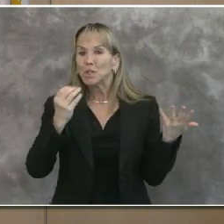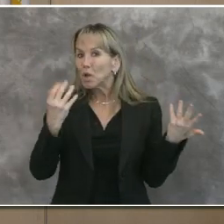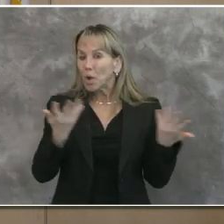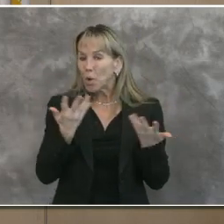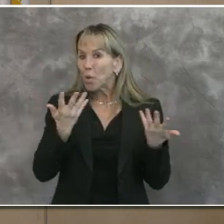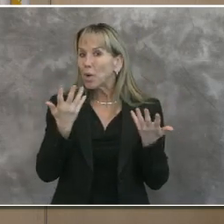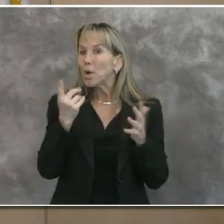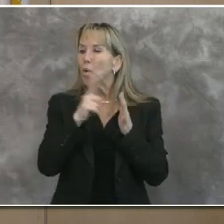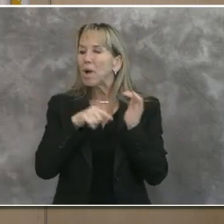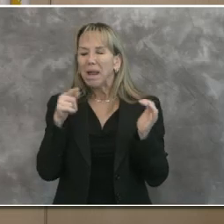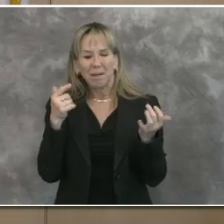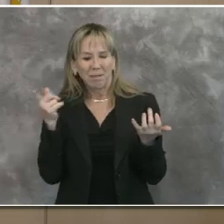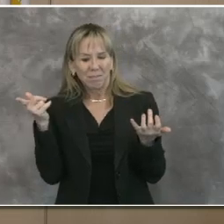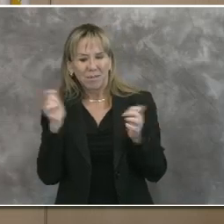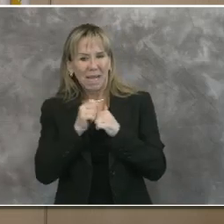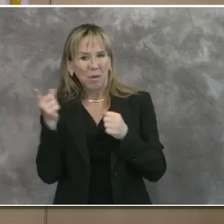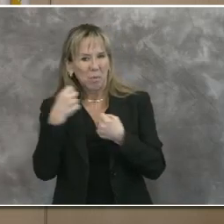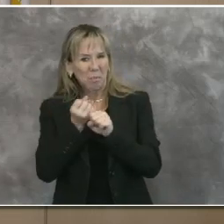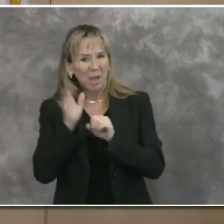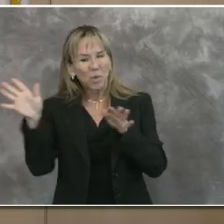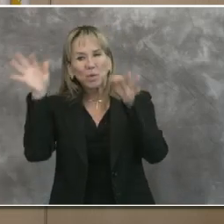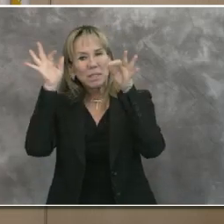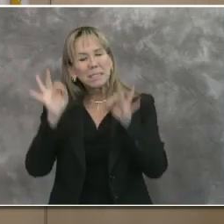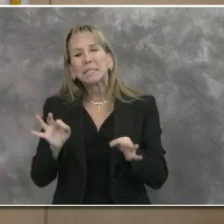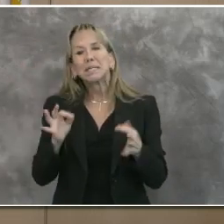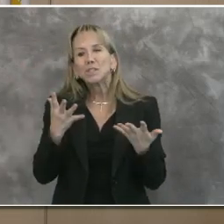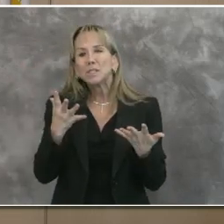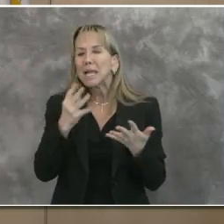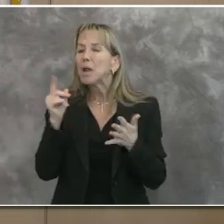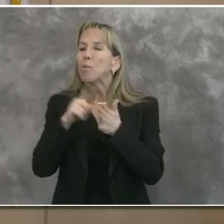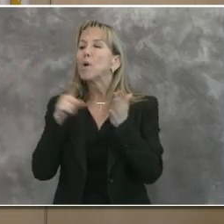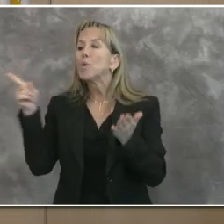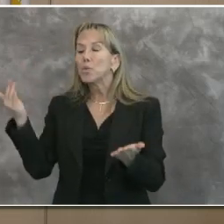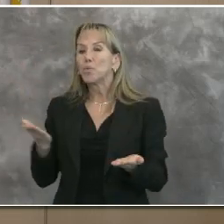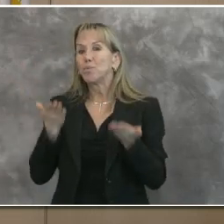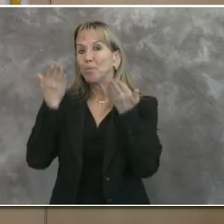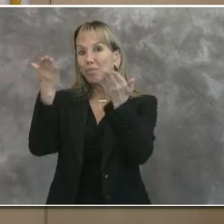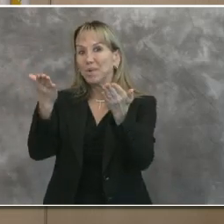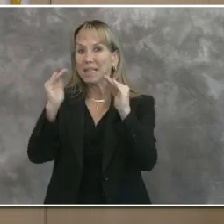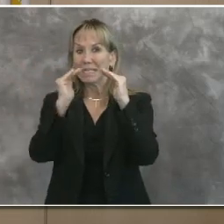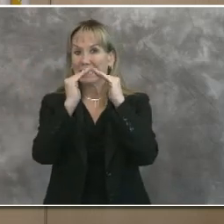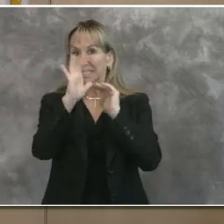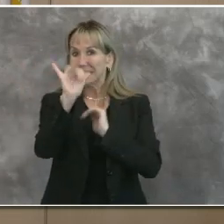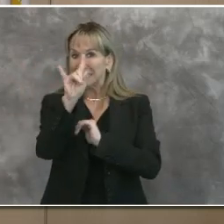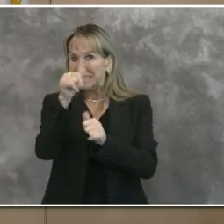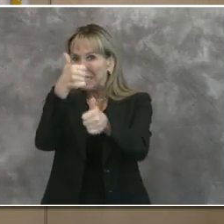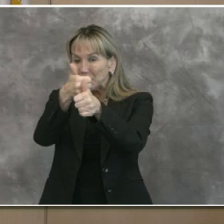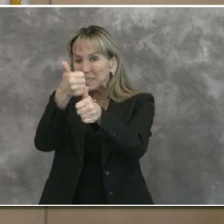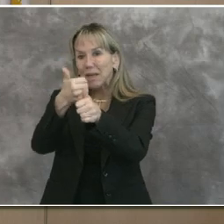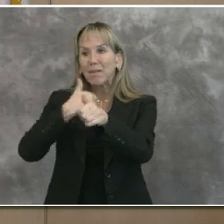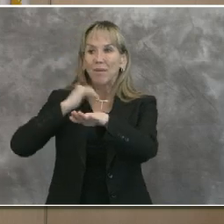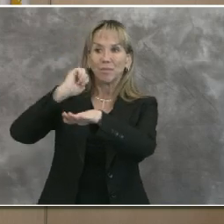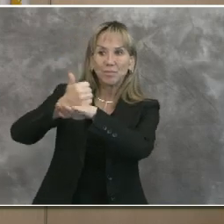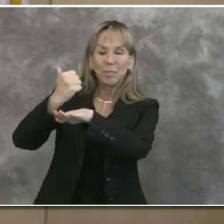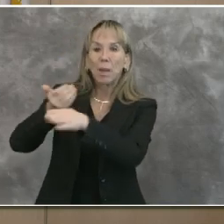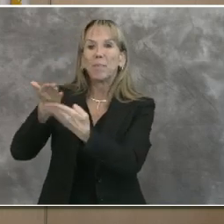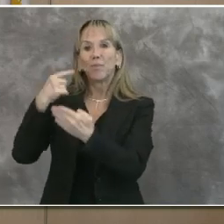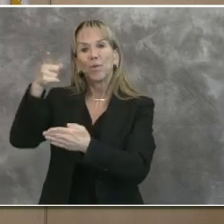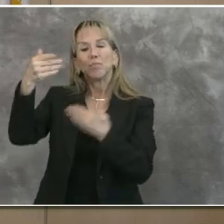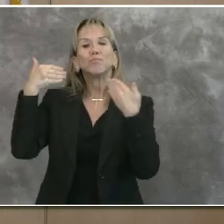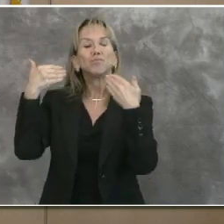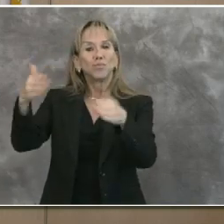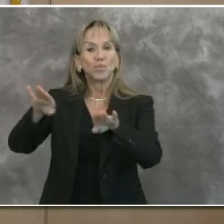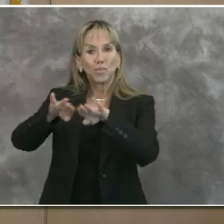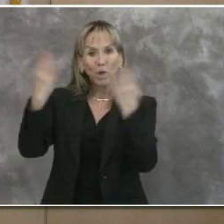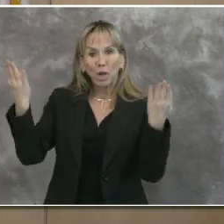reopening decisions on, and what structures do you recommend cities have in place before they proceed to reopen?